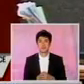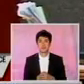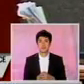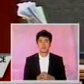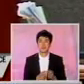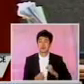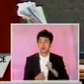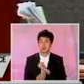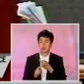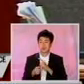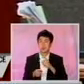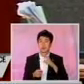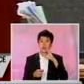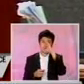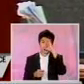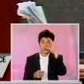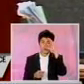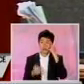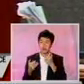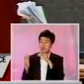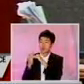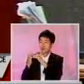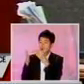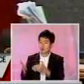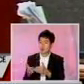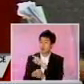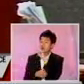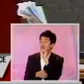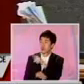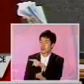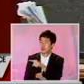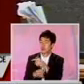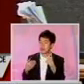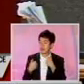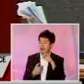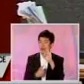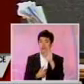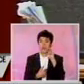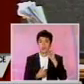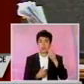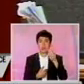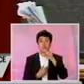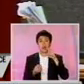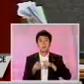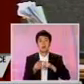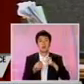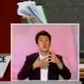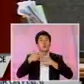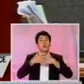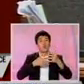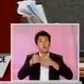Cavite. Ginong Prosecutor, hindi ba ang fair market value ng maski